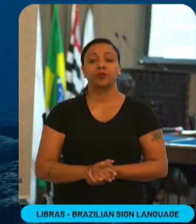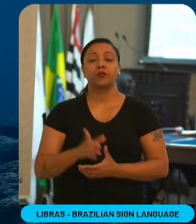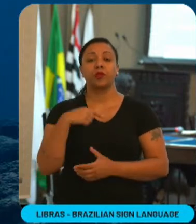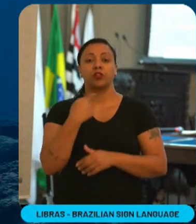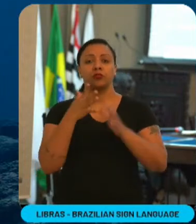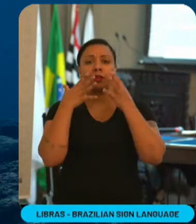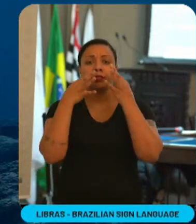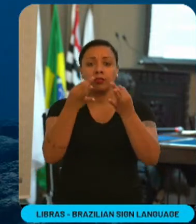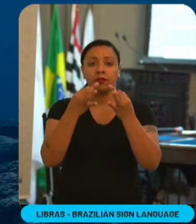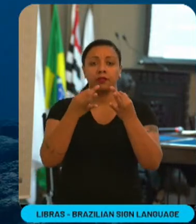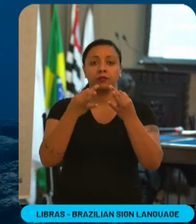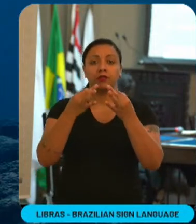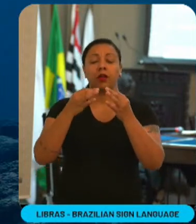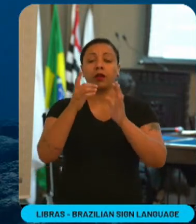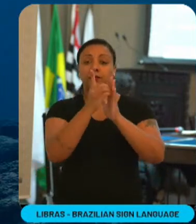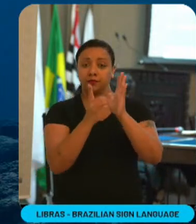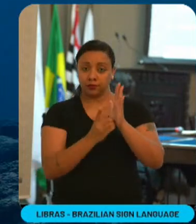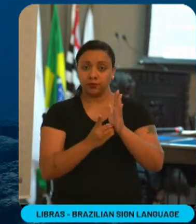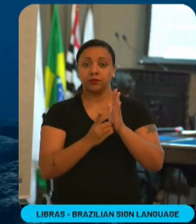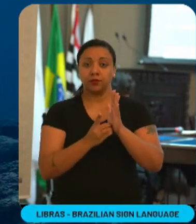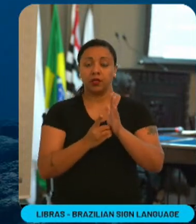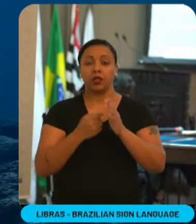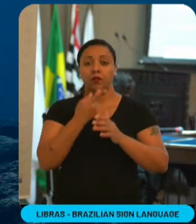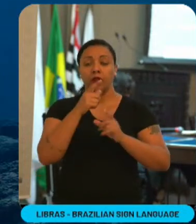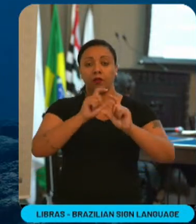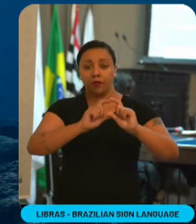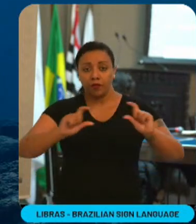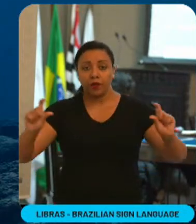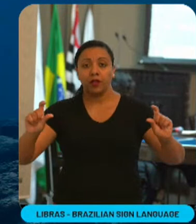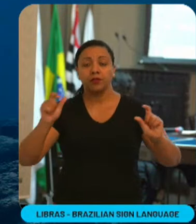And we have been very